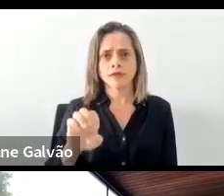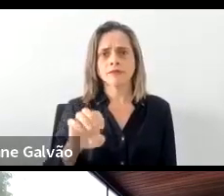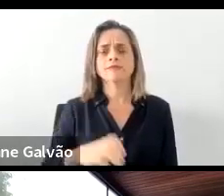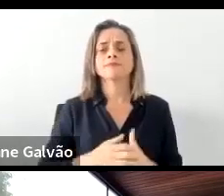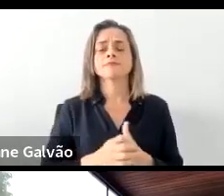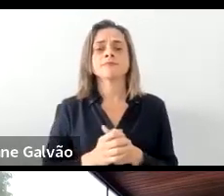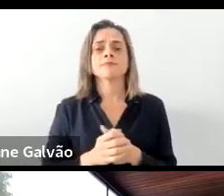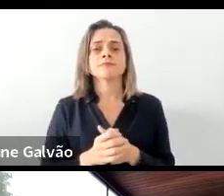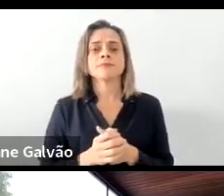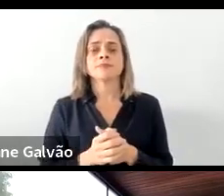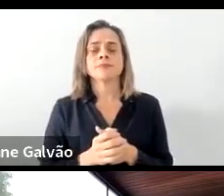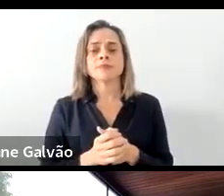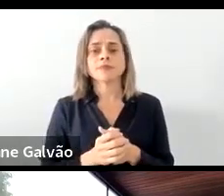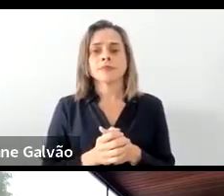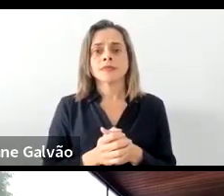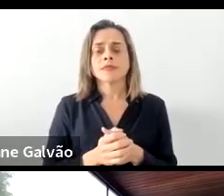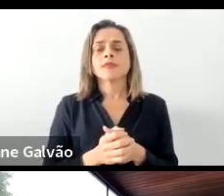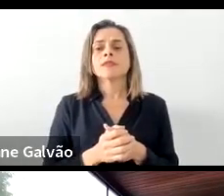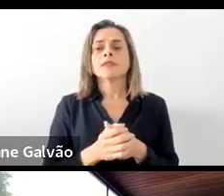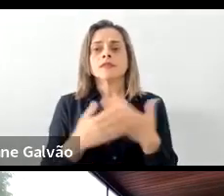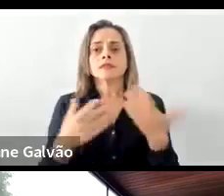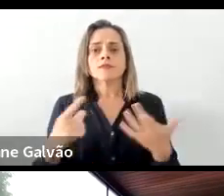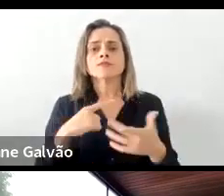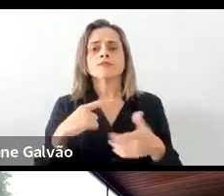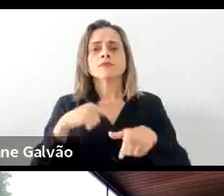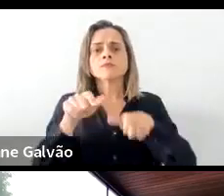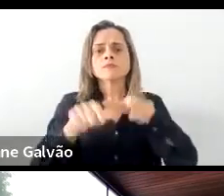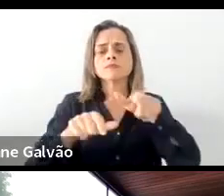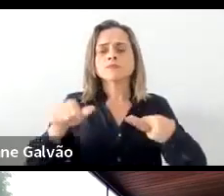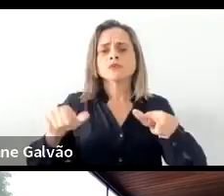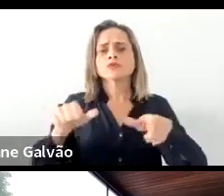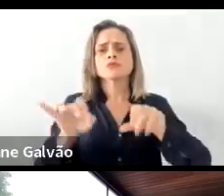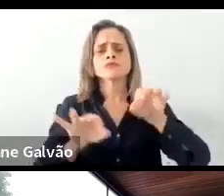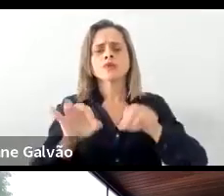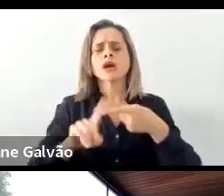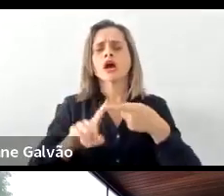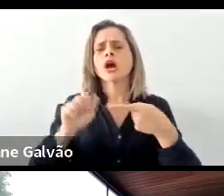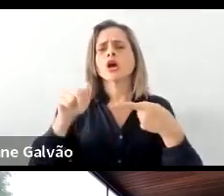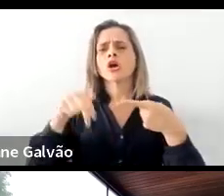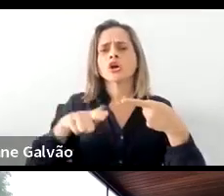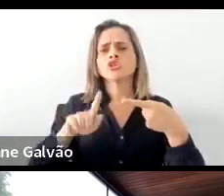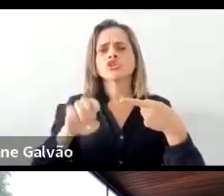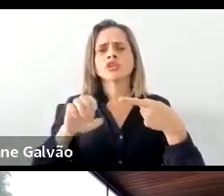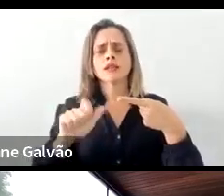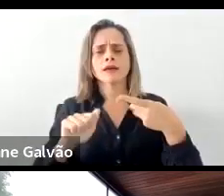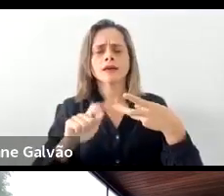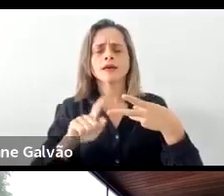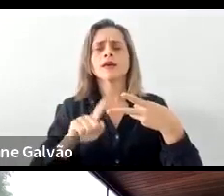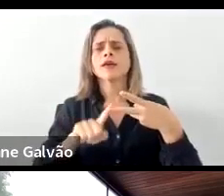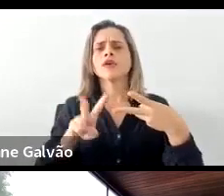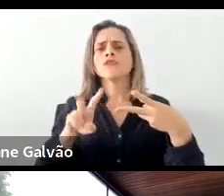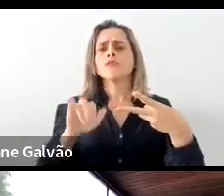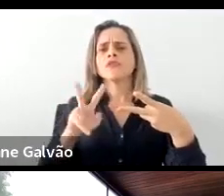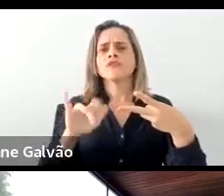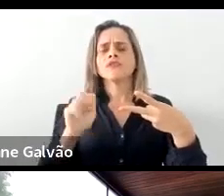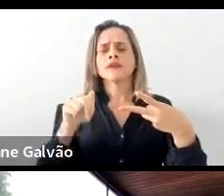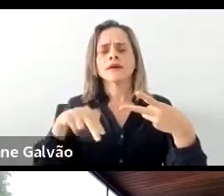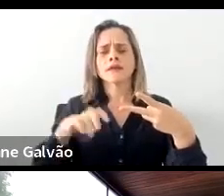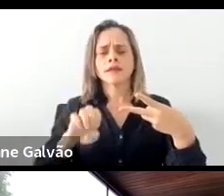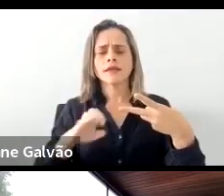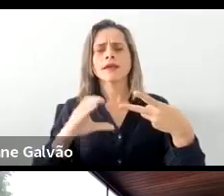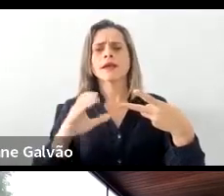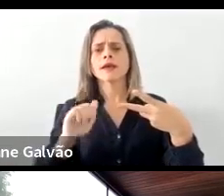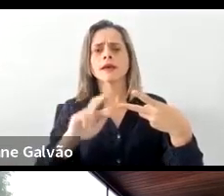Ia, and Angela Alessa and Viviane Carrijo from the Pontifical Catholic University of São Paulo,